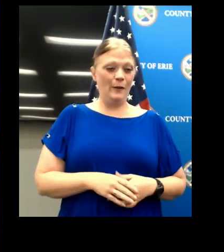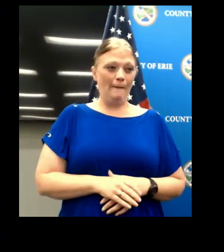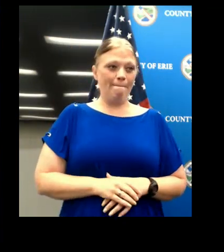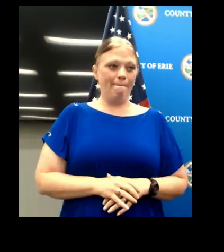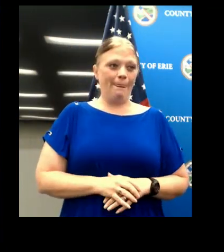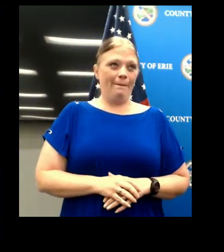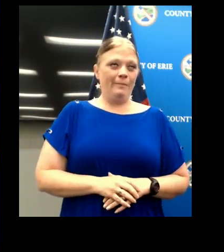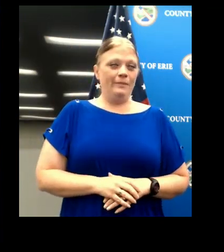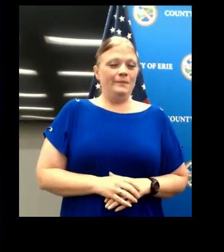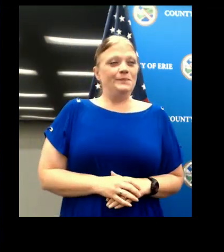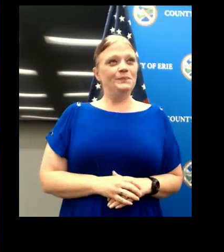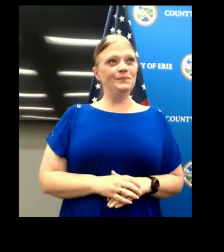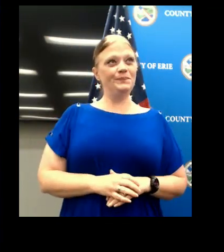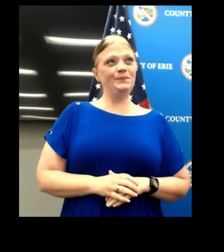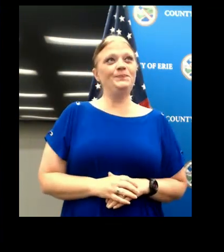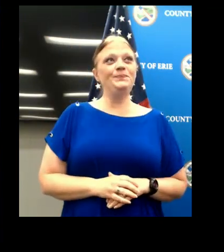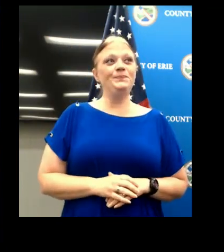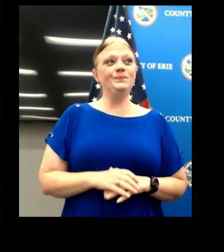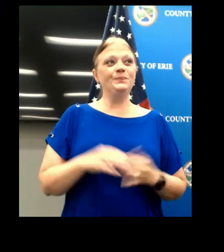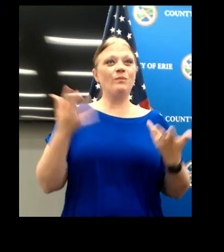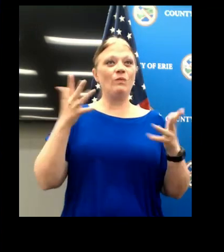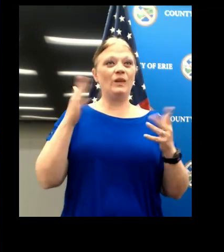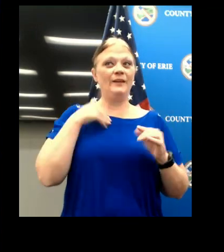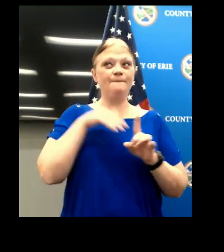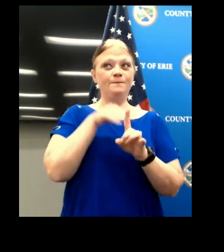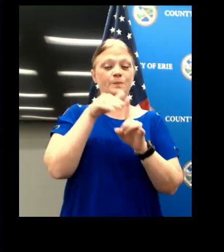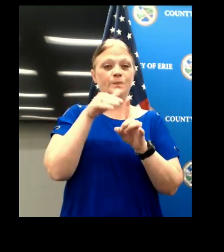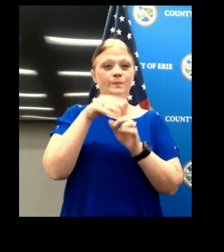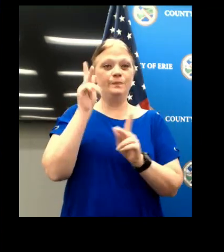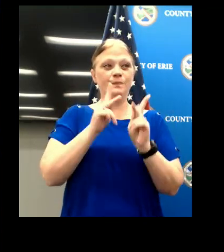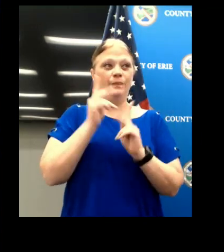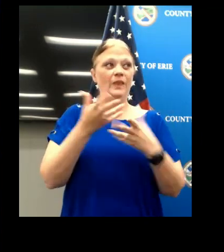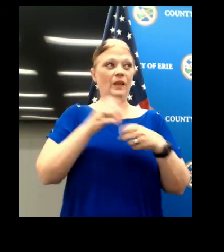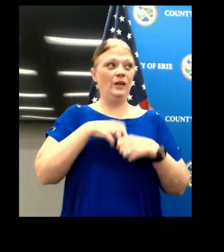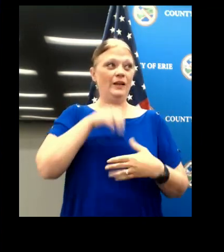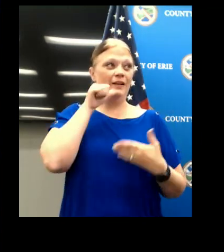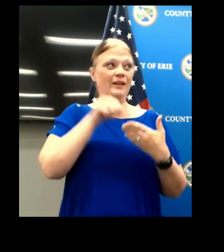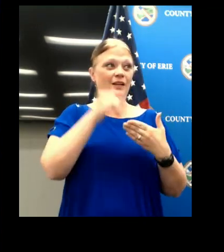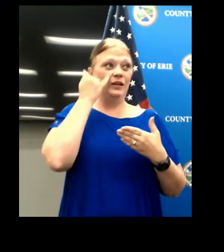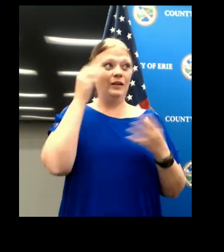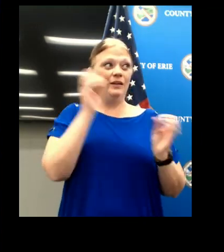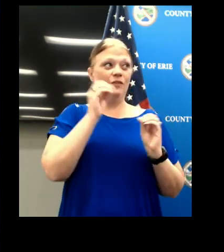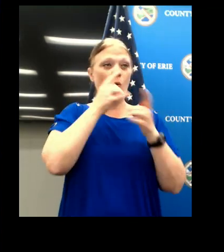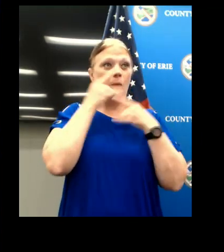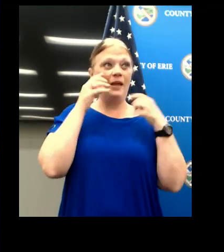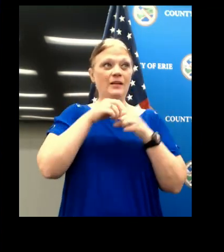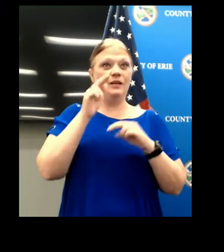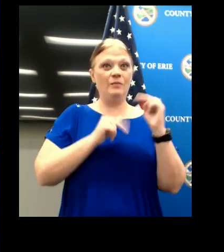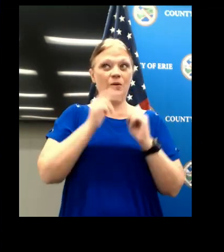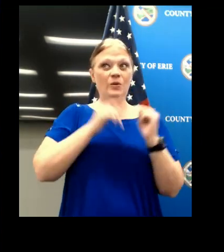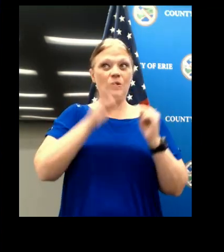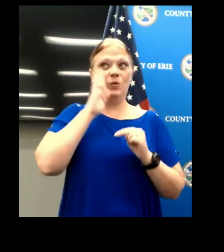We've already had to remind people, including by letter, that if they don't wear their masks in their building, they will be